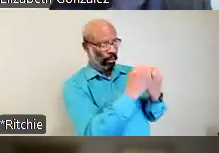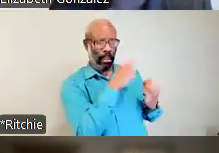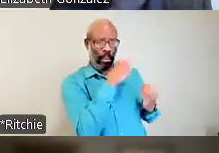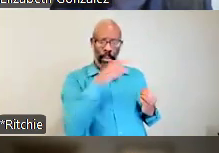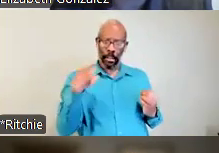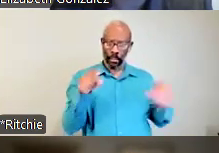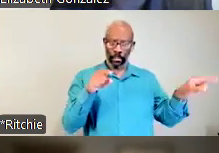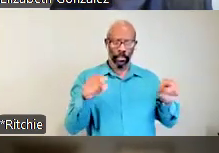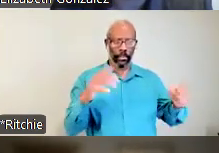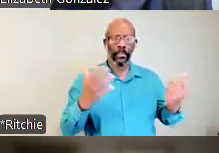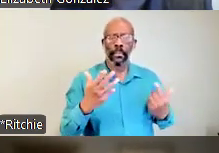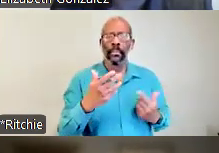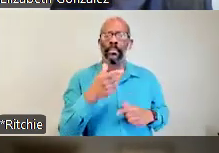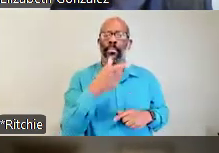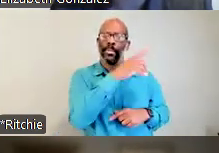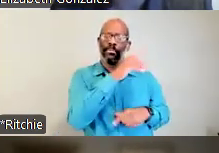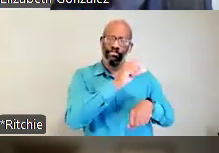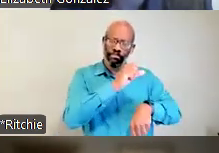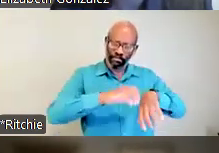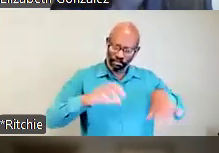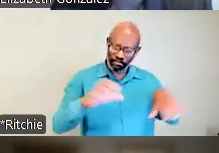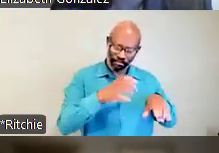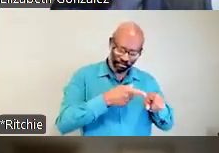Please make an appointment.